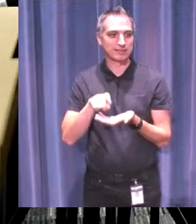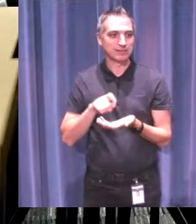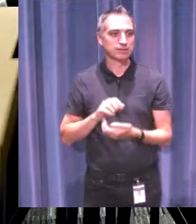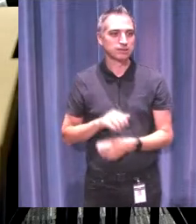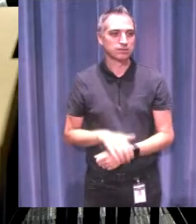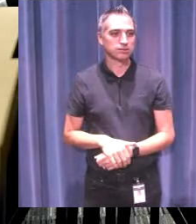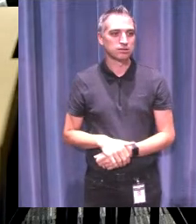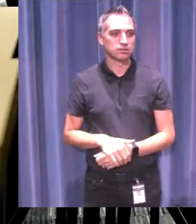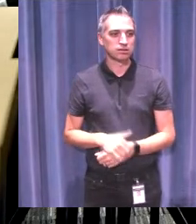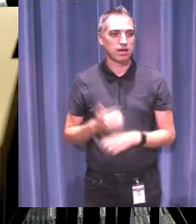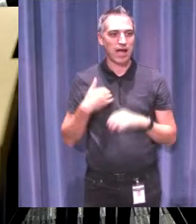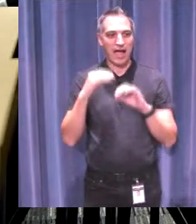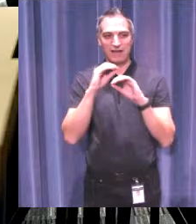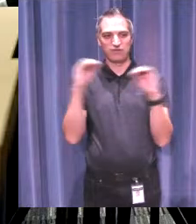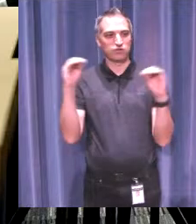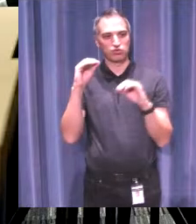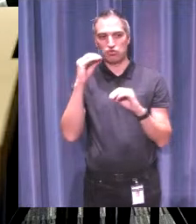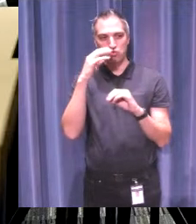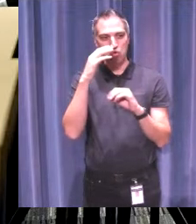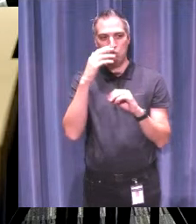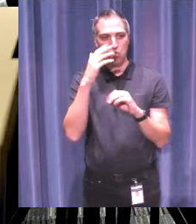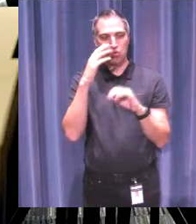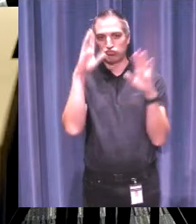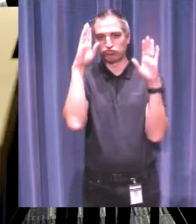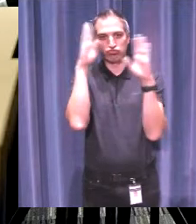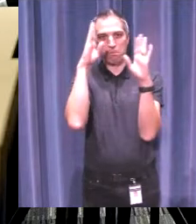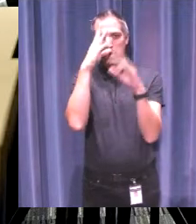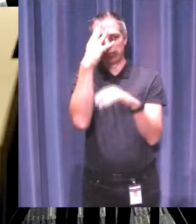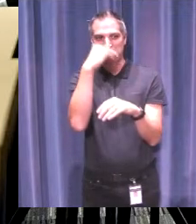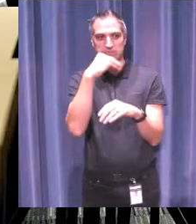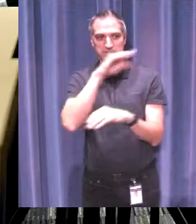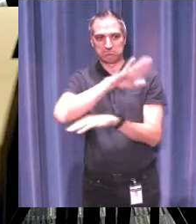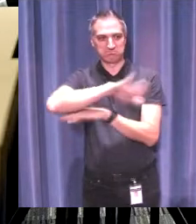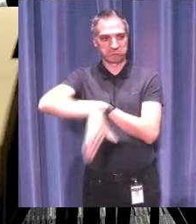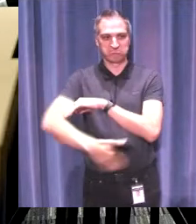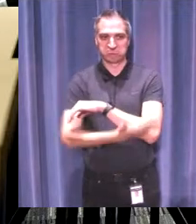And I don't have any trouble sleeping at night, okay?